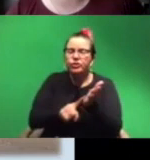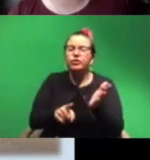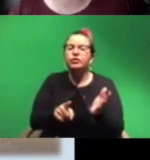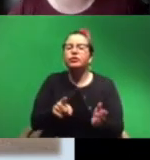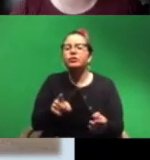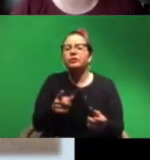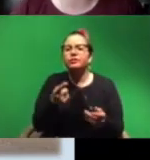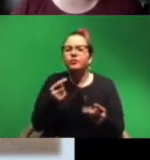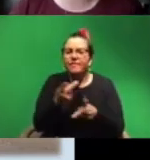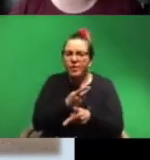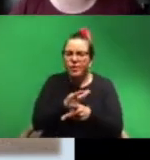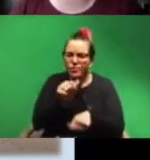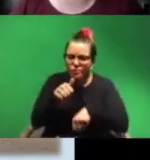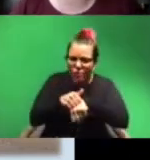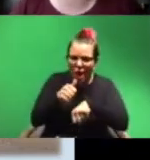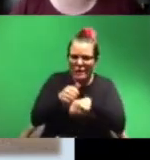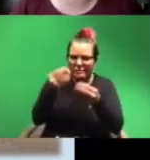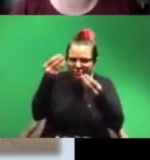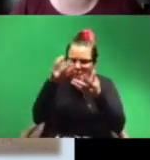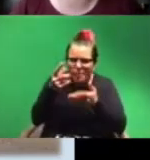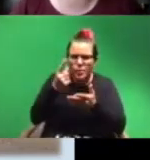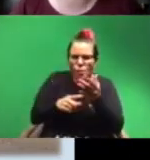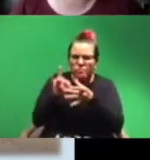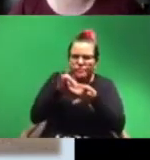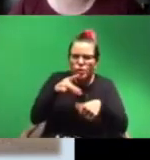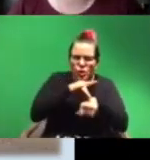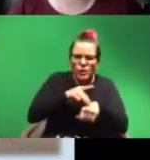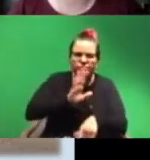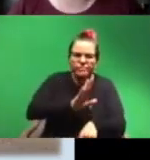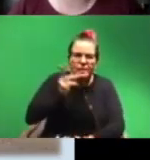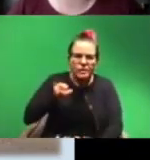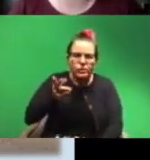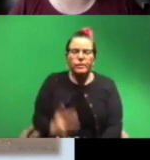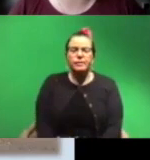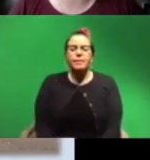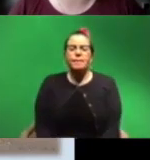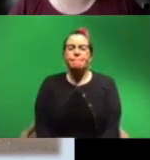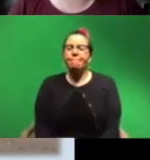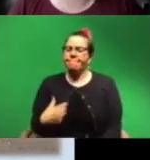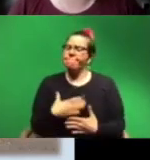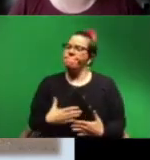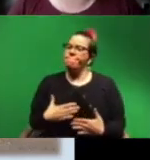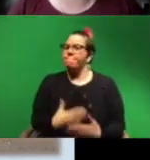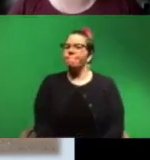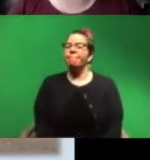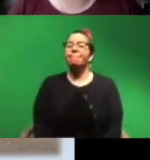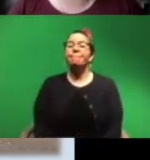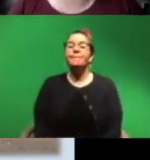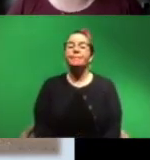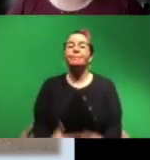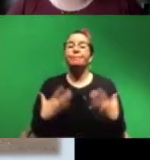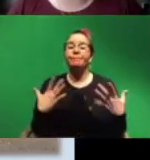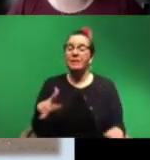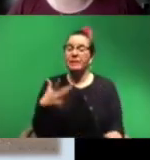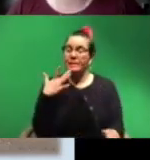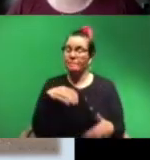figure out what these rocks could tell me about the Earth and the Earth's history, and really enjoyed it. And then was lucky enough to get a